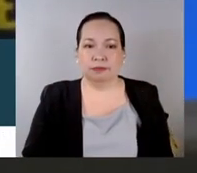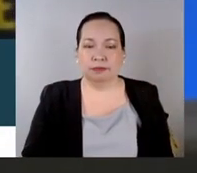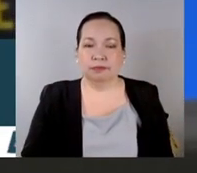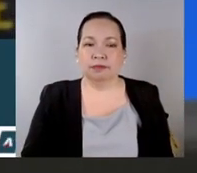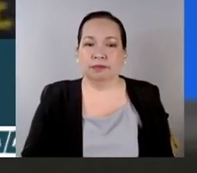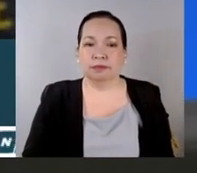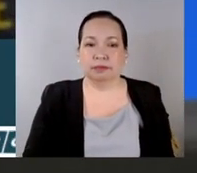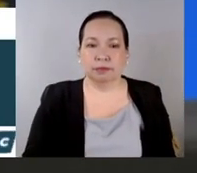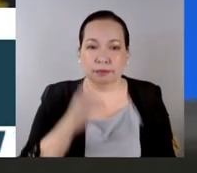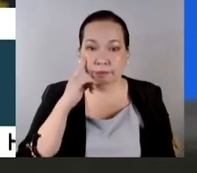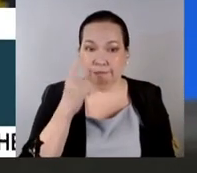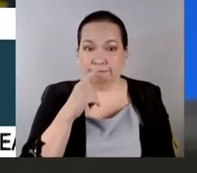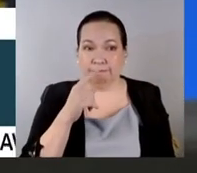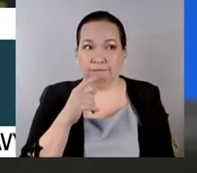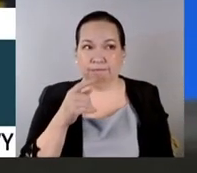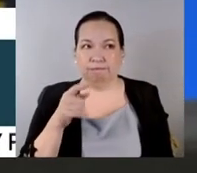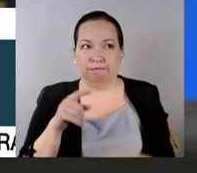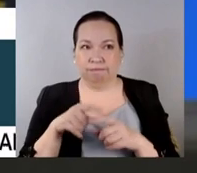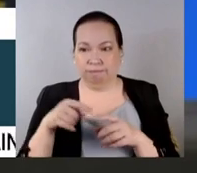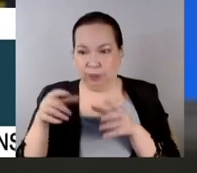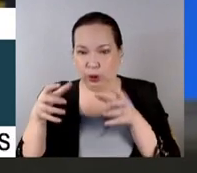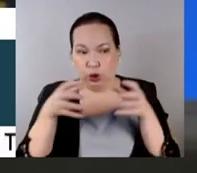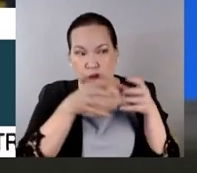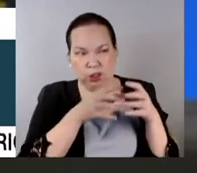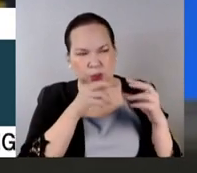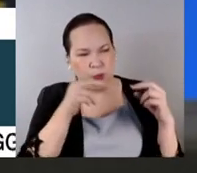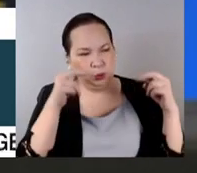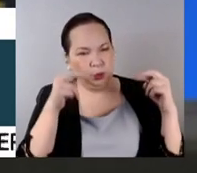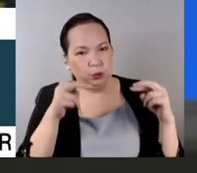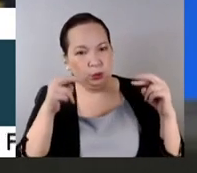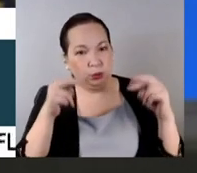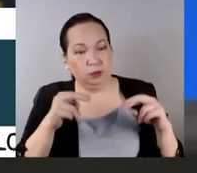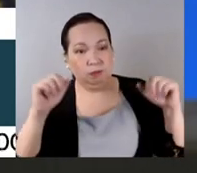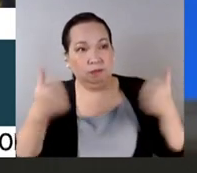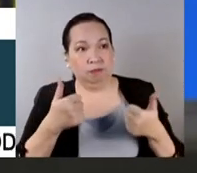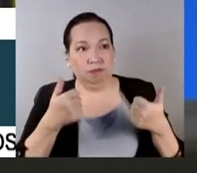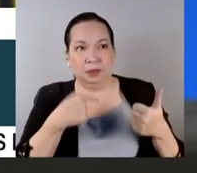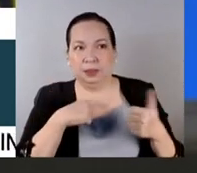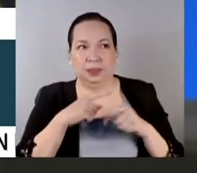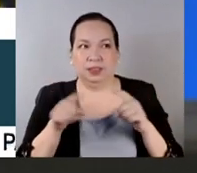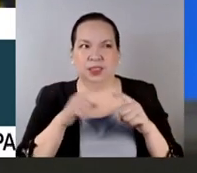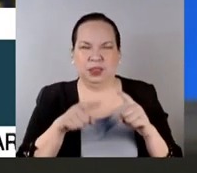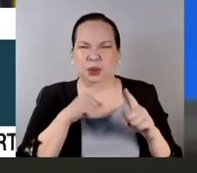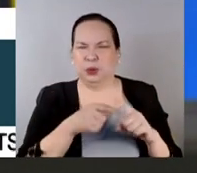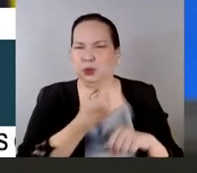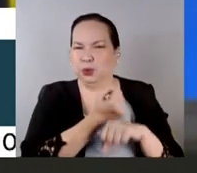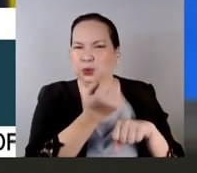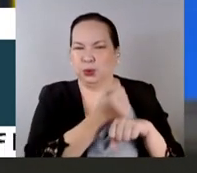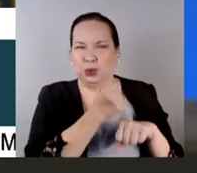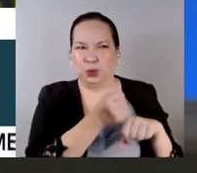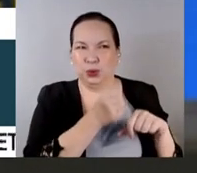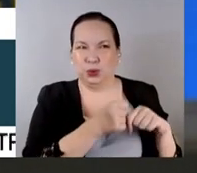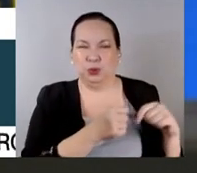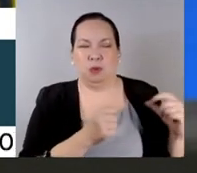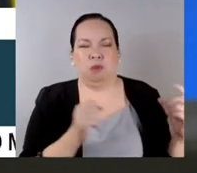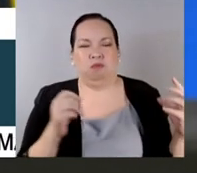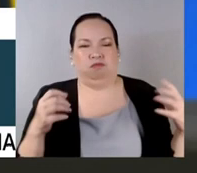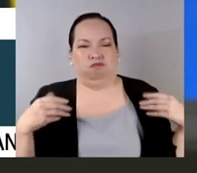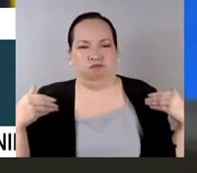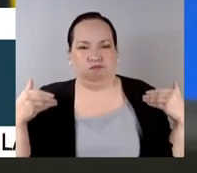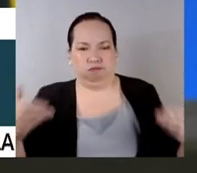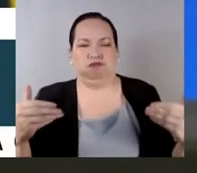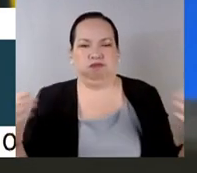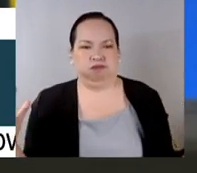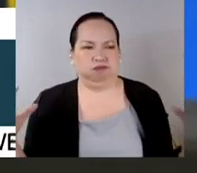this team is different than the other teams we faced. I think they're relentless. Like, they're going to come in full force. We ended up